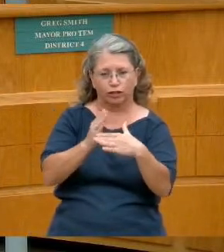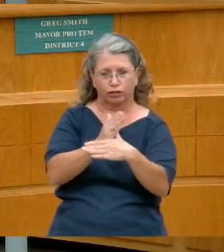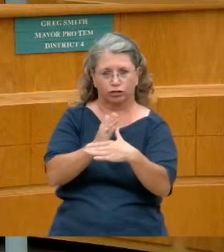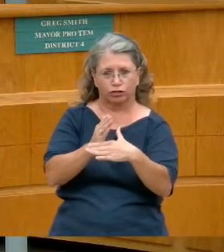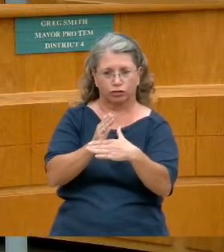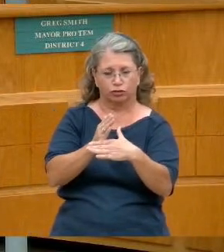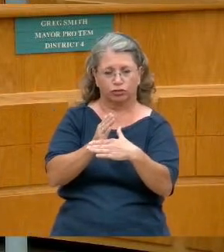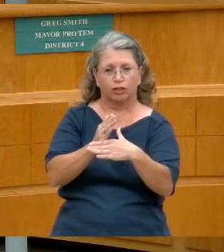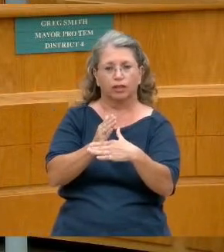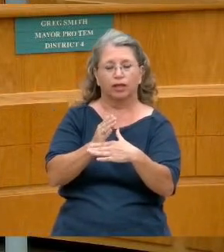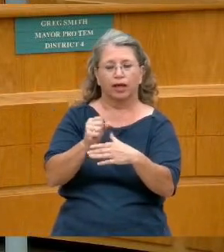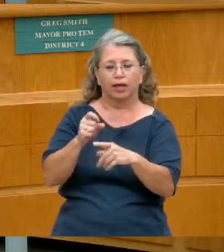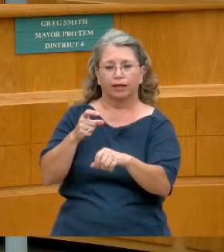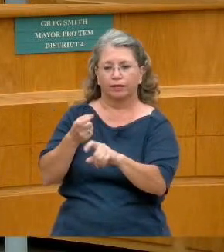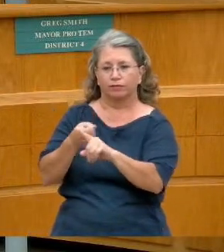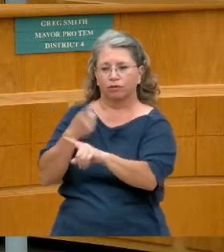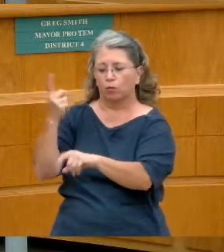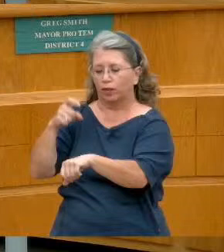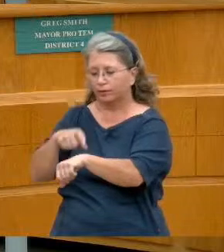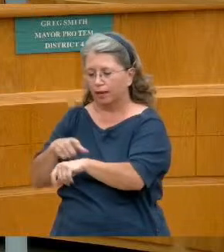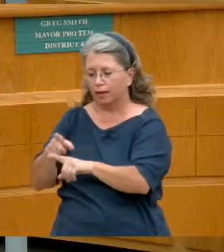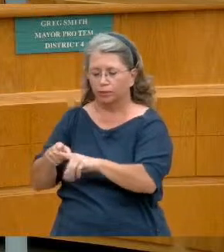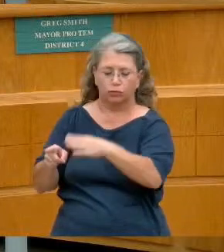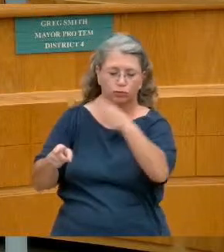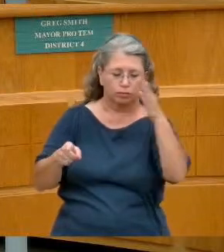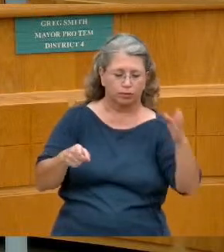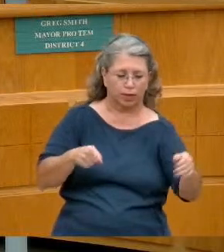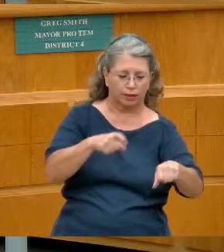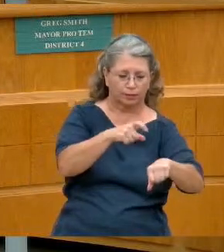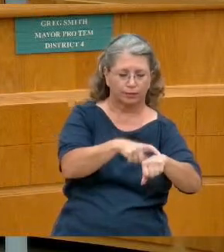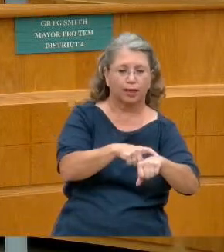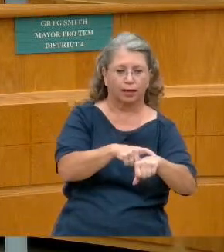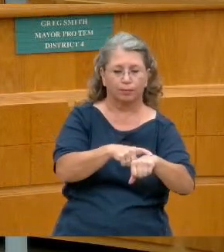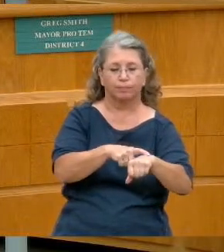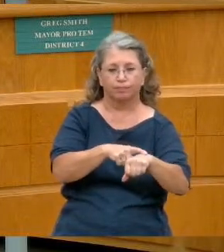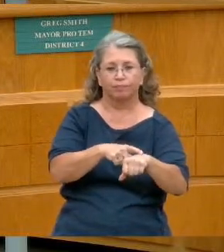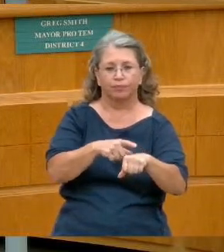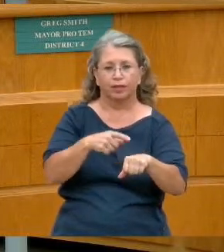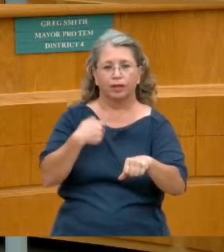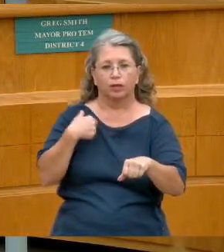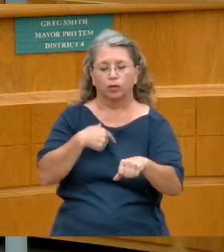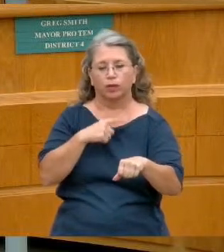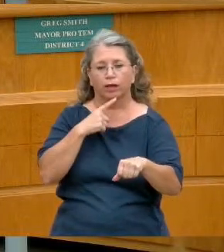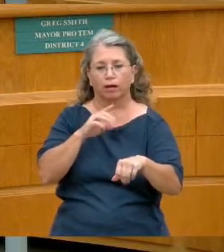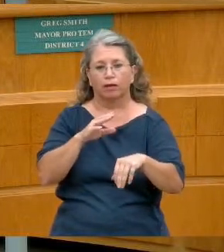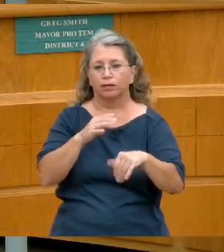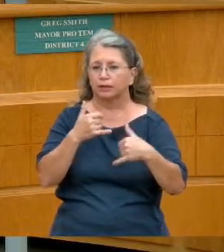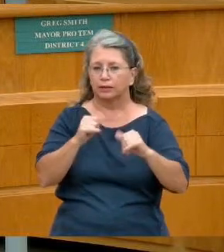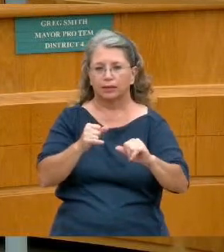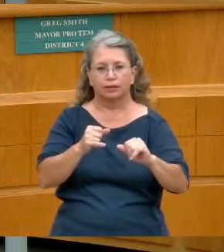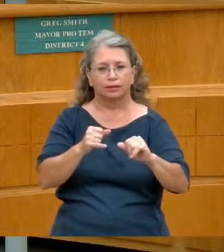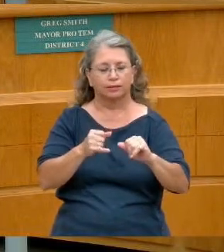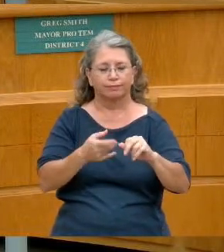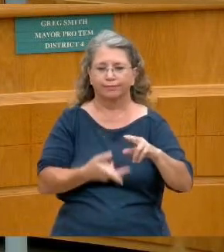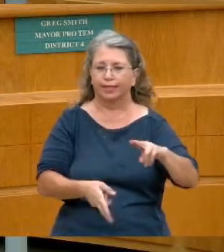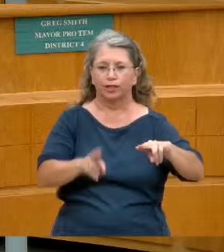The estimates are equally biased, and we're certainly on a huge increasing swing that we haven't seen before.